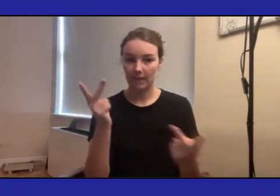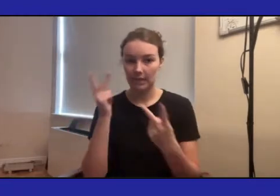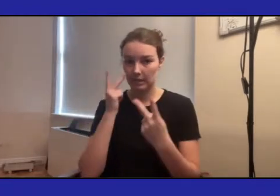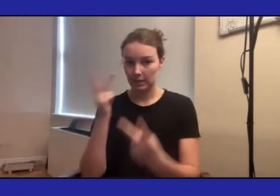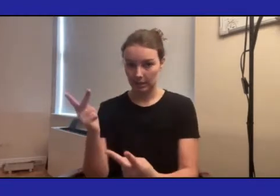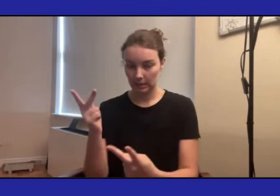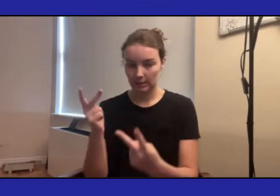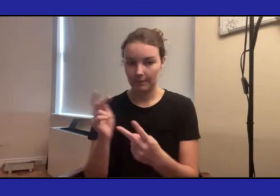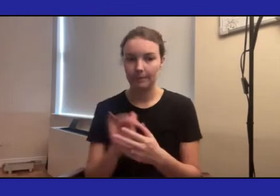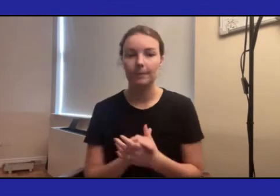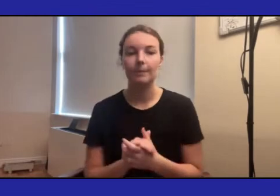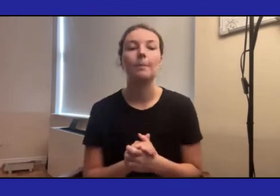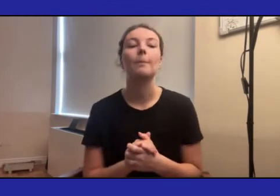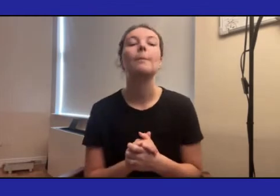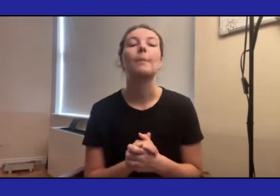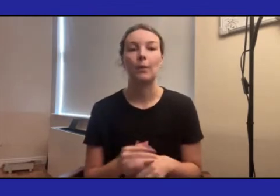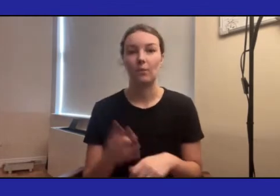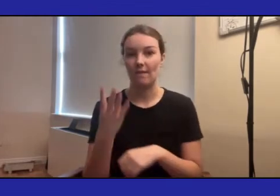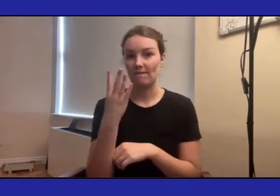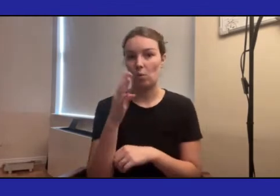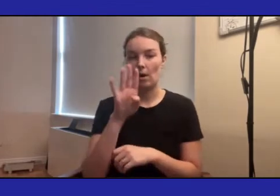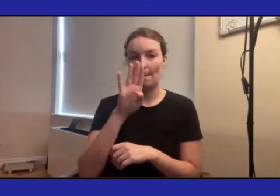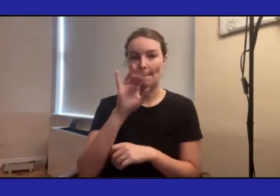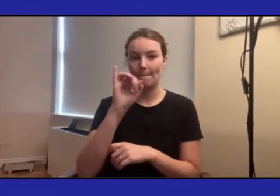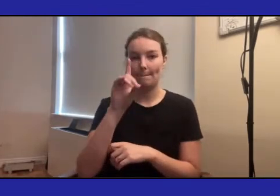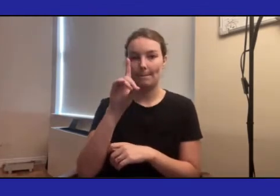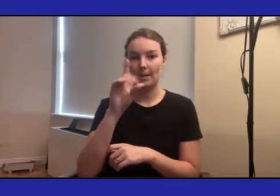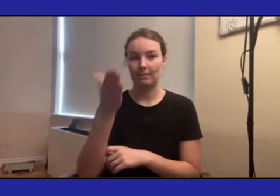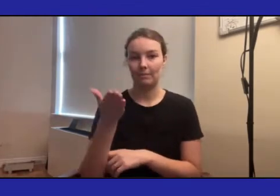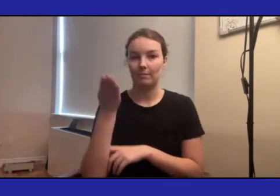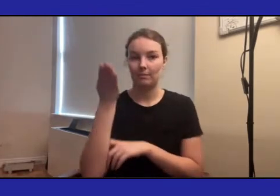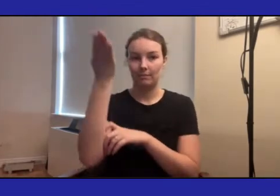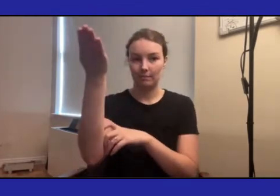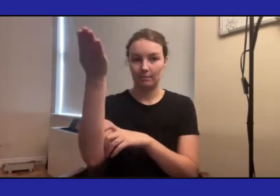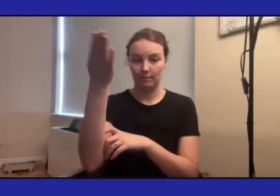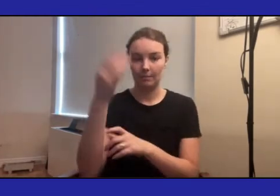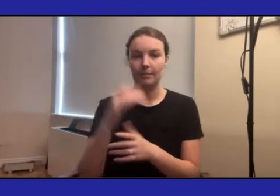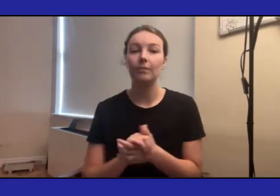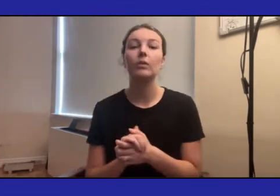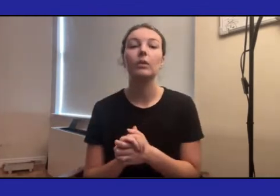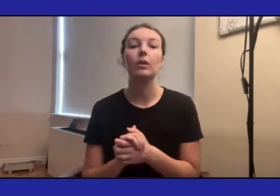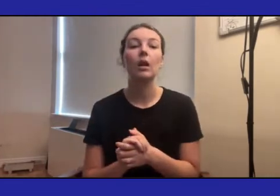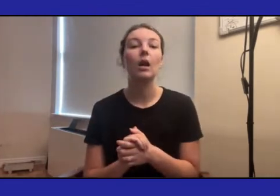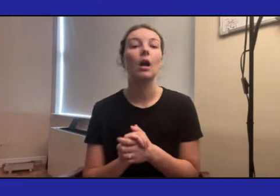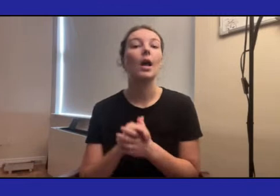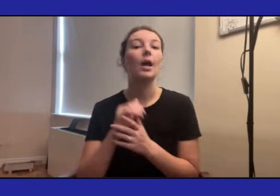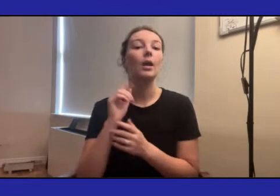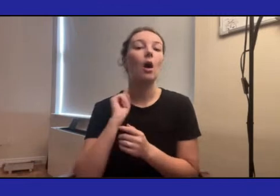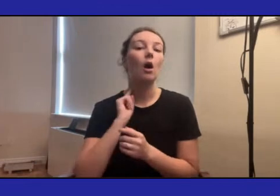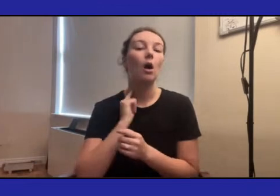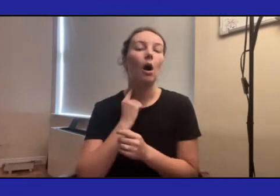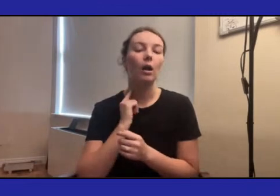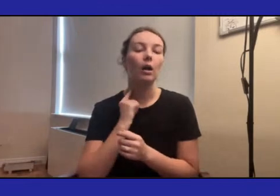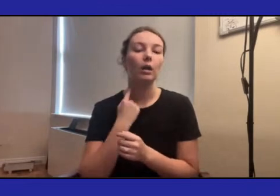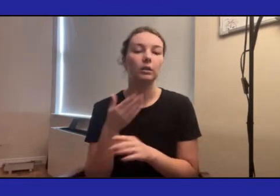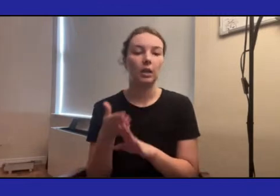we received 4 bids. Ultimately, in early August, we had a pre-award meeting with Gemco Electrical